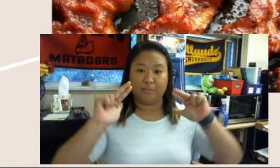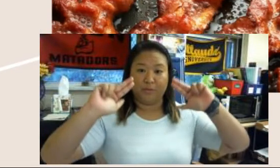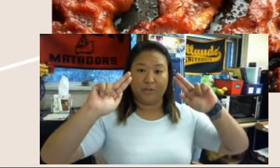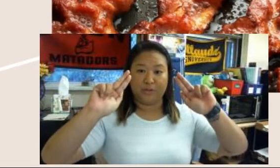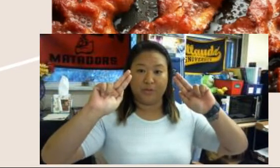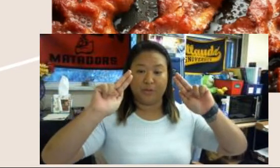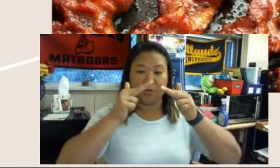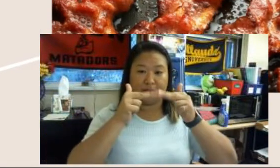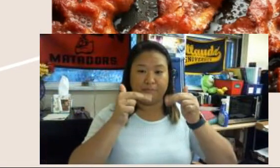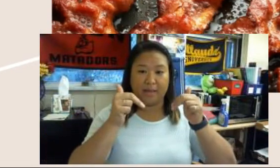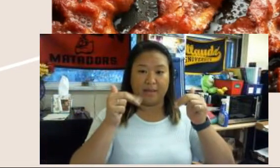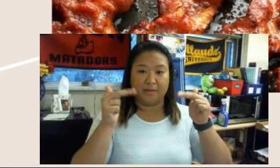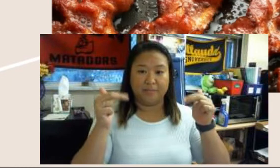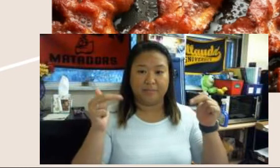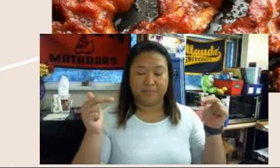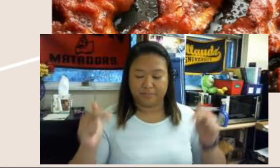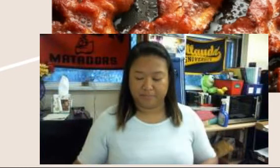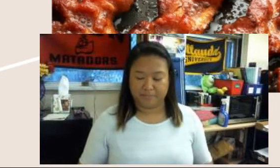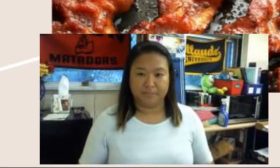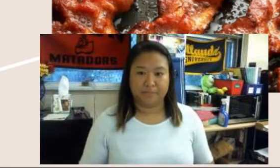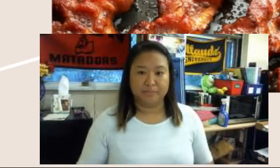Bacon with 2 U's, bacon.